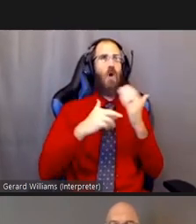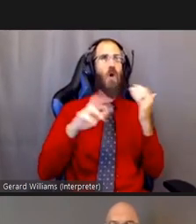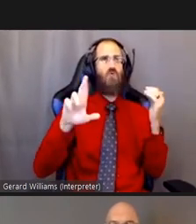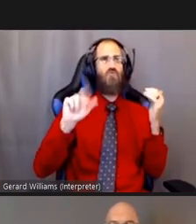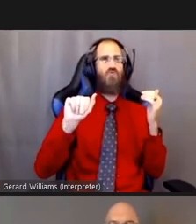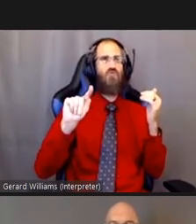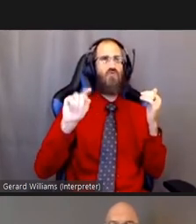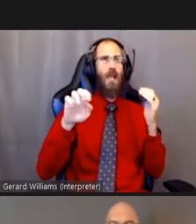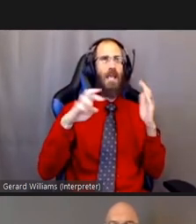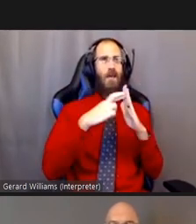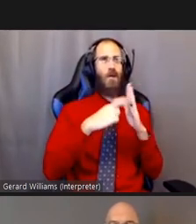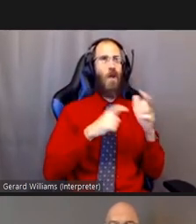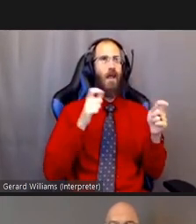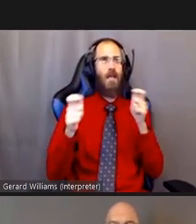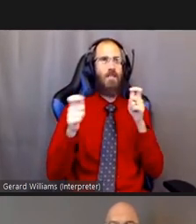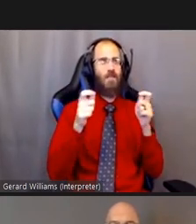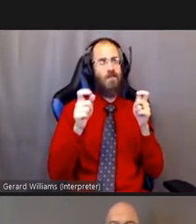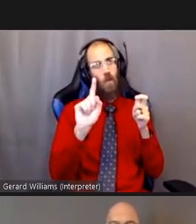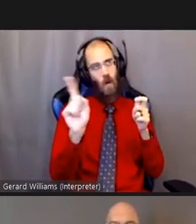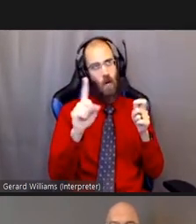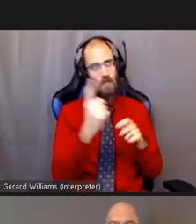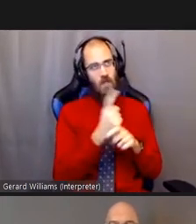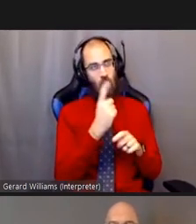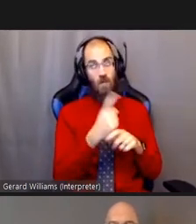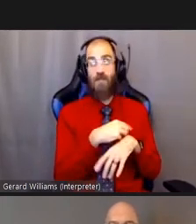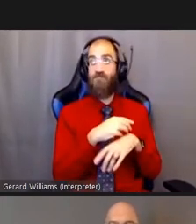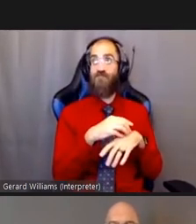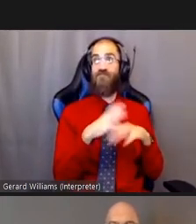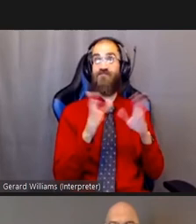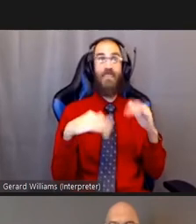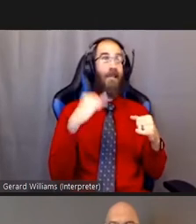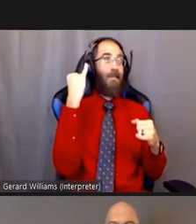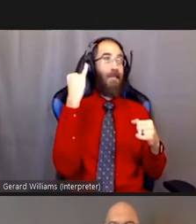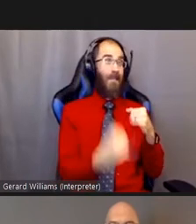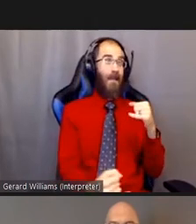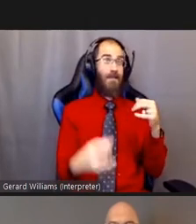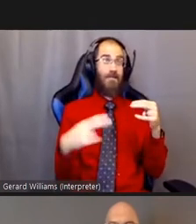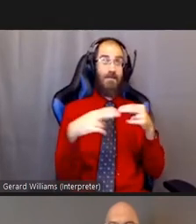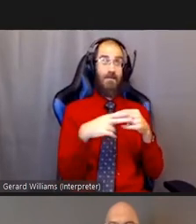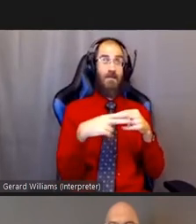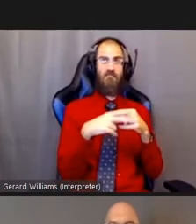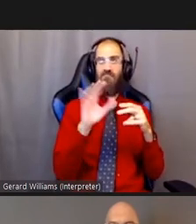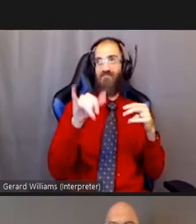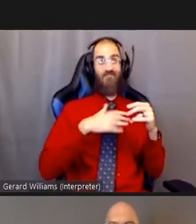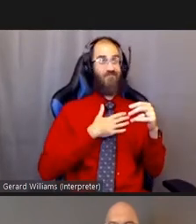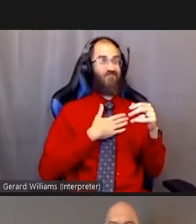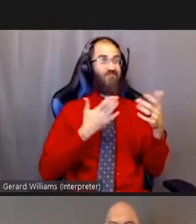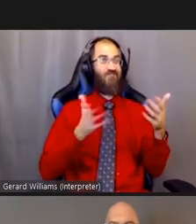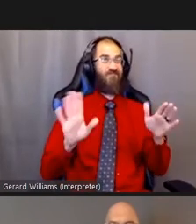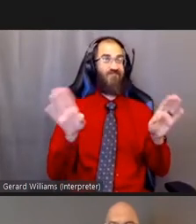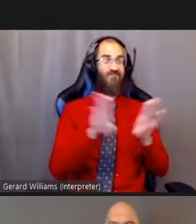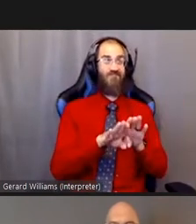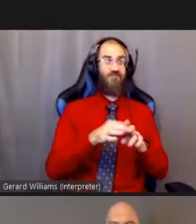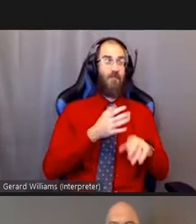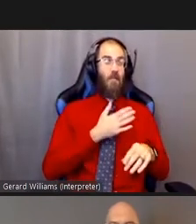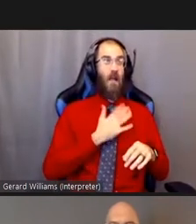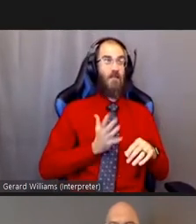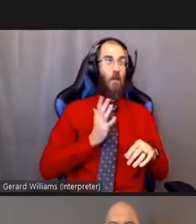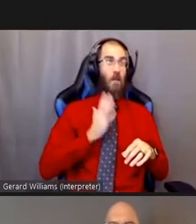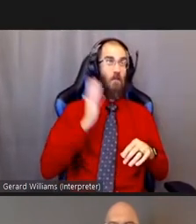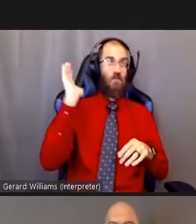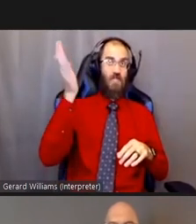And that, moving to the last slide, is the end of my formal presentation. It's certainly the Commission's